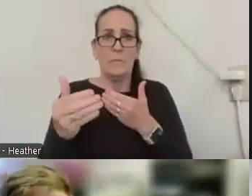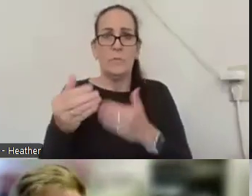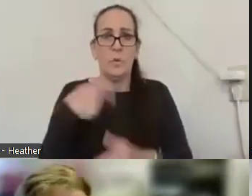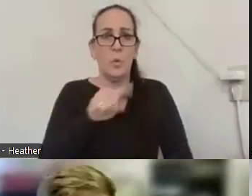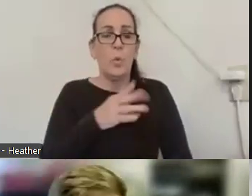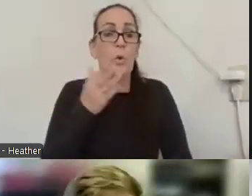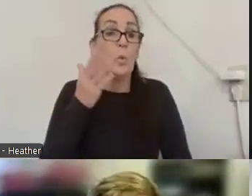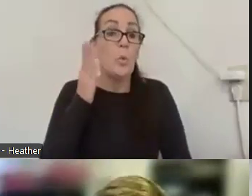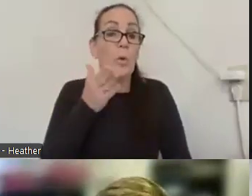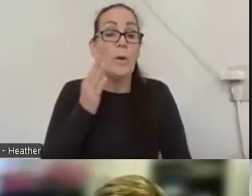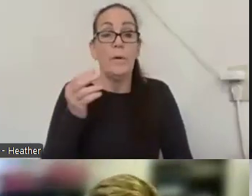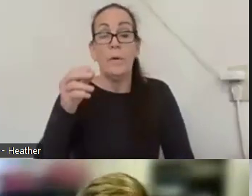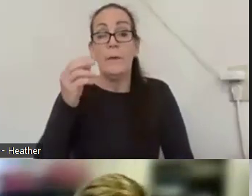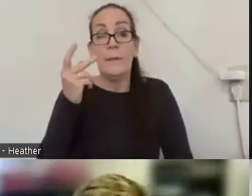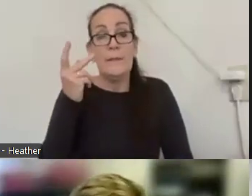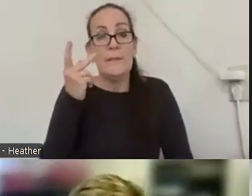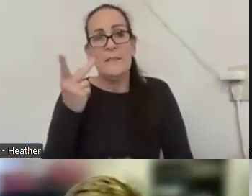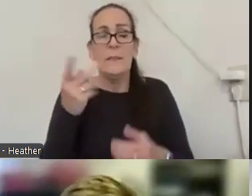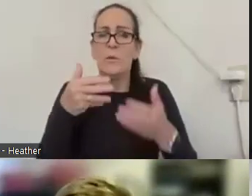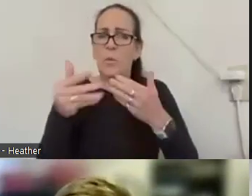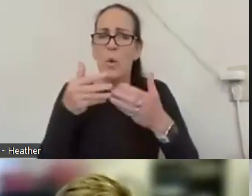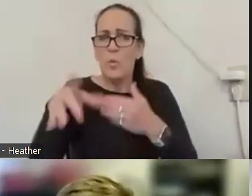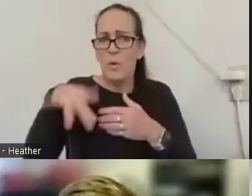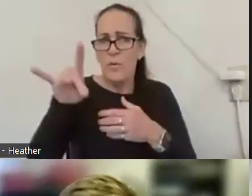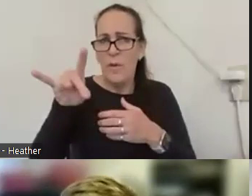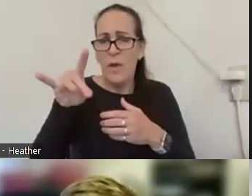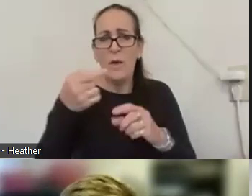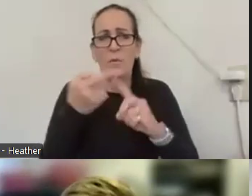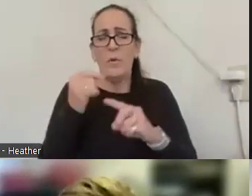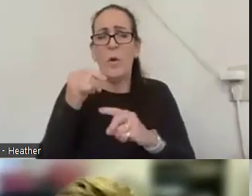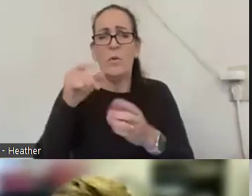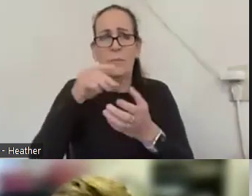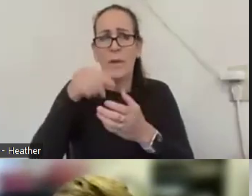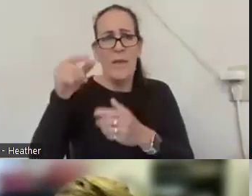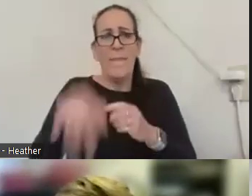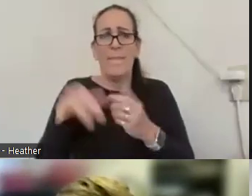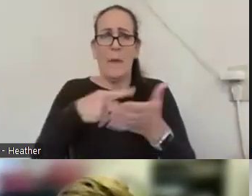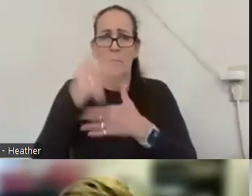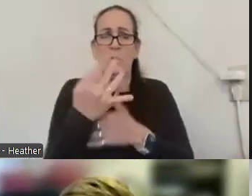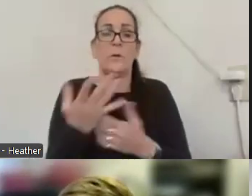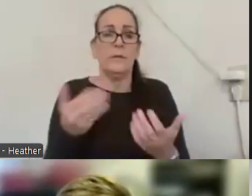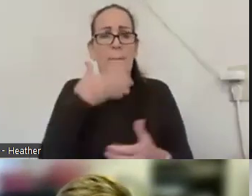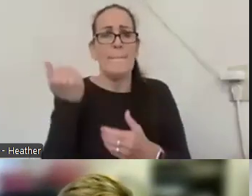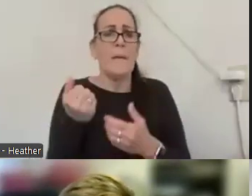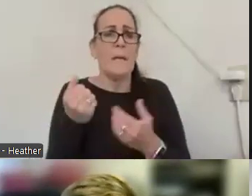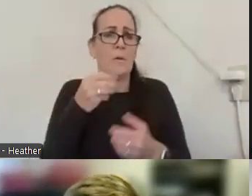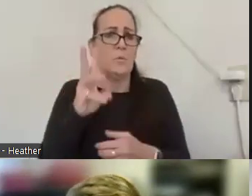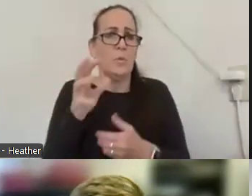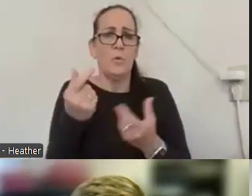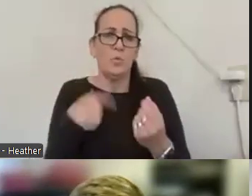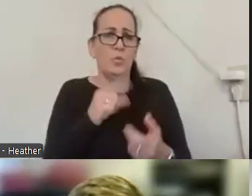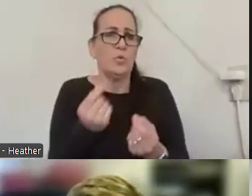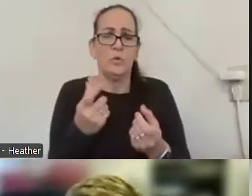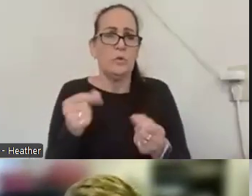the findings from that project and the best way to move forward after we get those. There are the